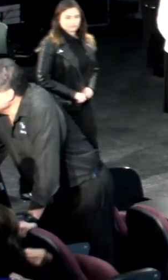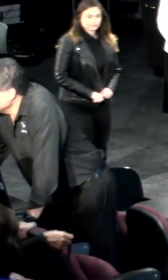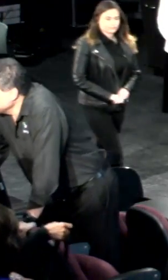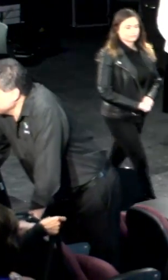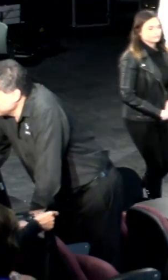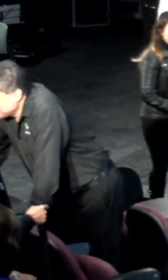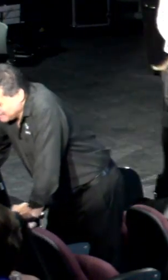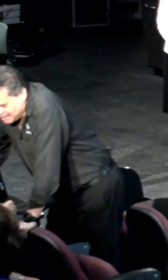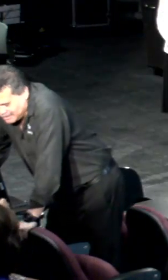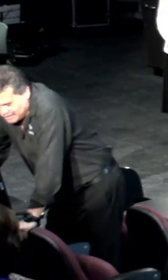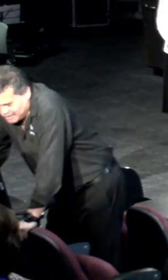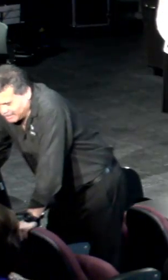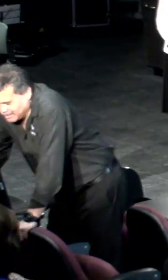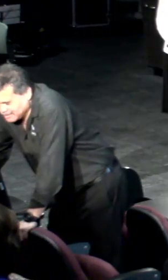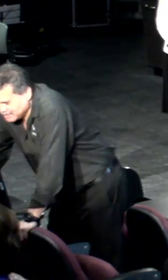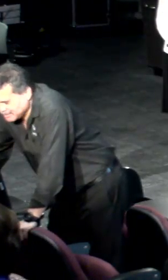Three, four times, not six, eight.